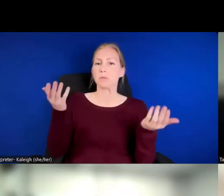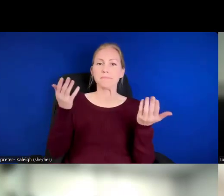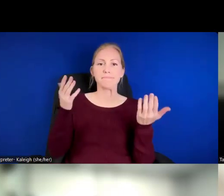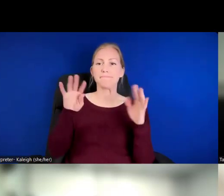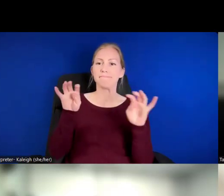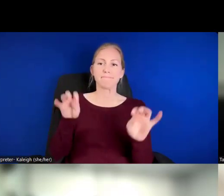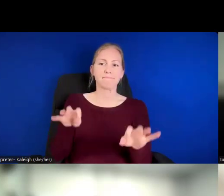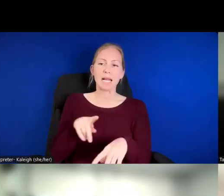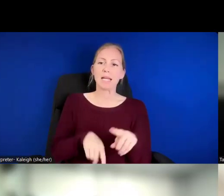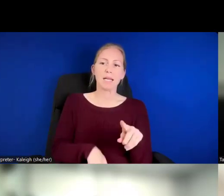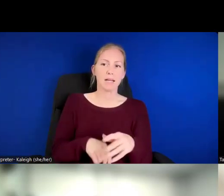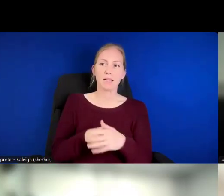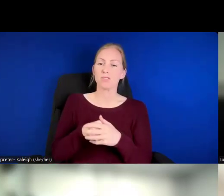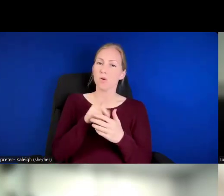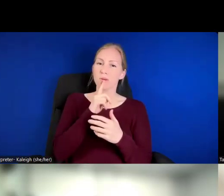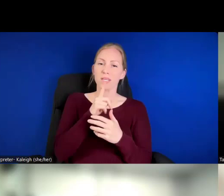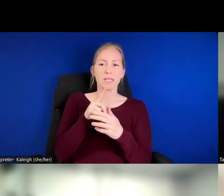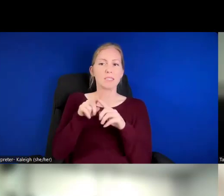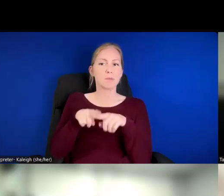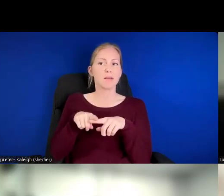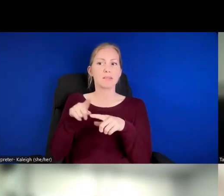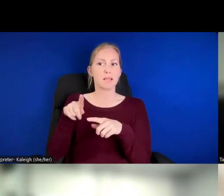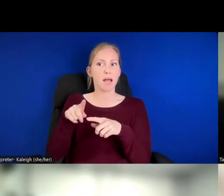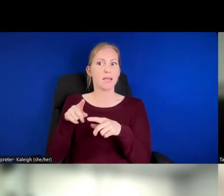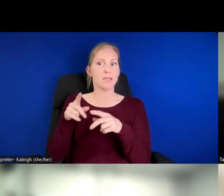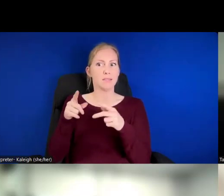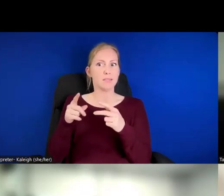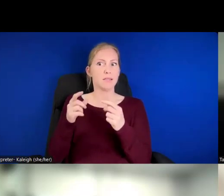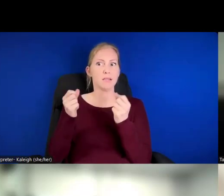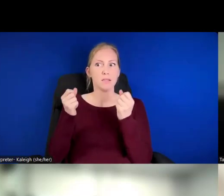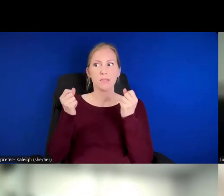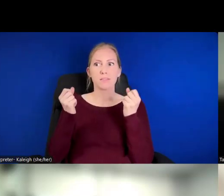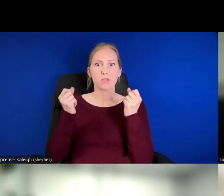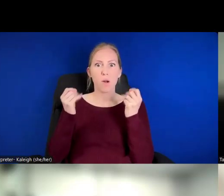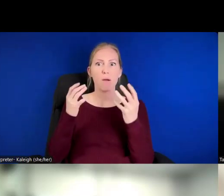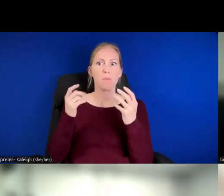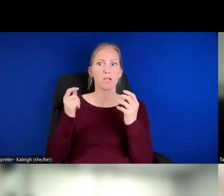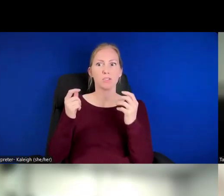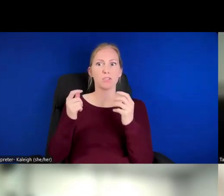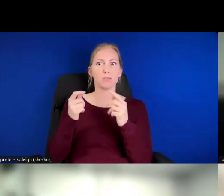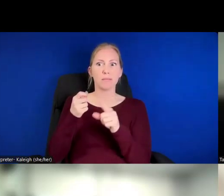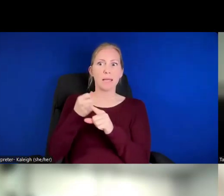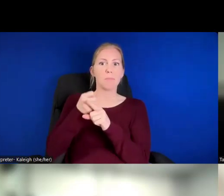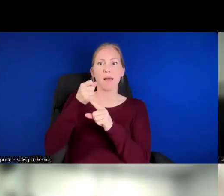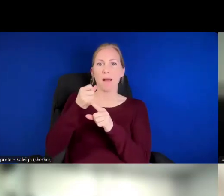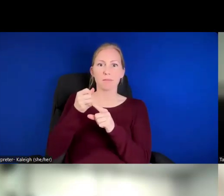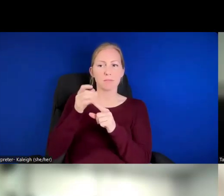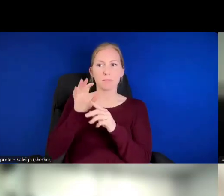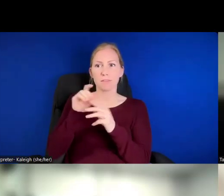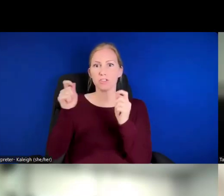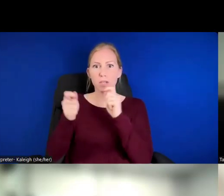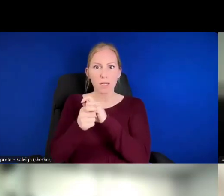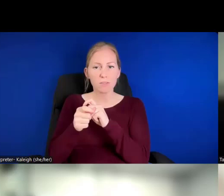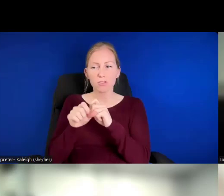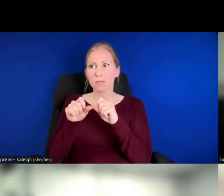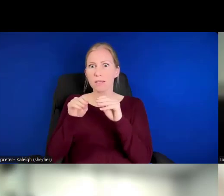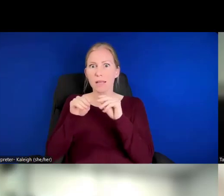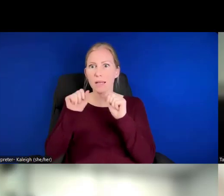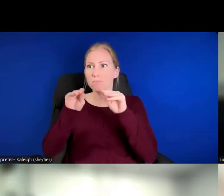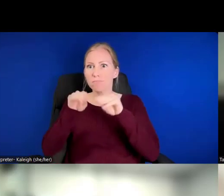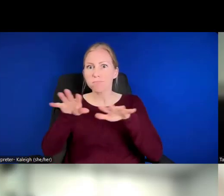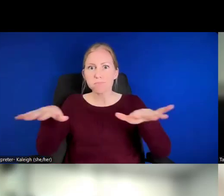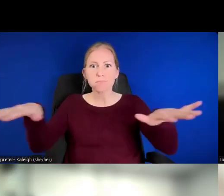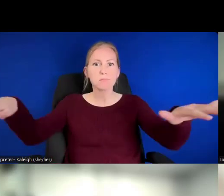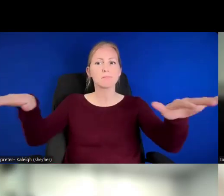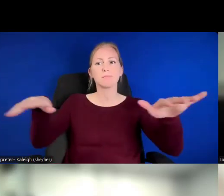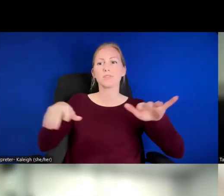the momentum that the change has and the advocacy from the community supporting